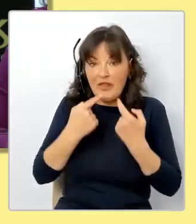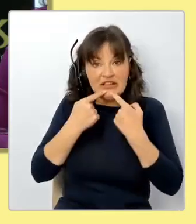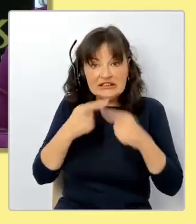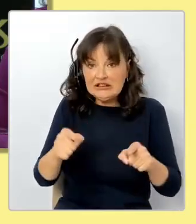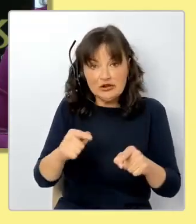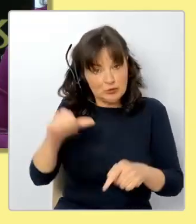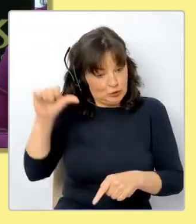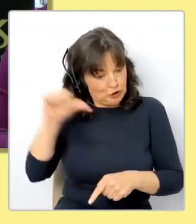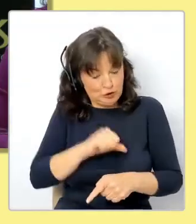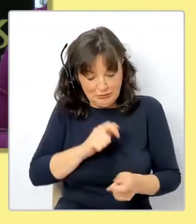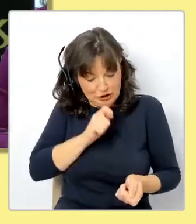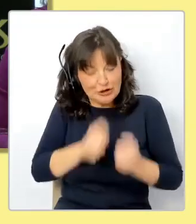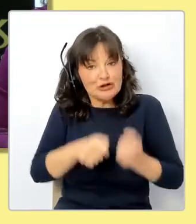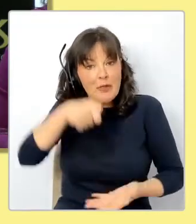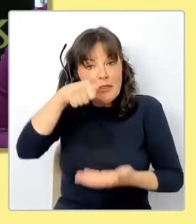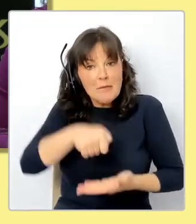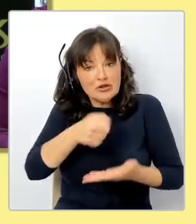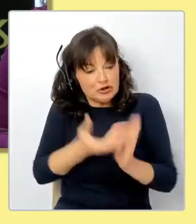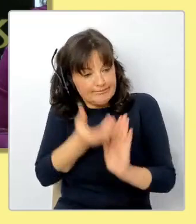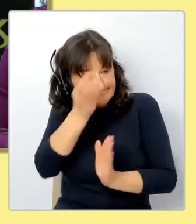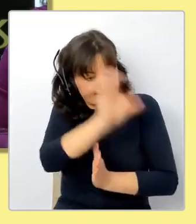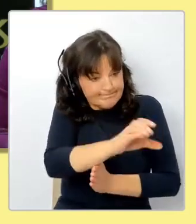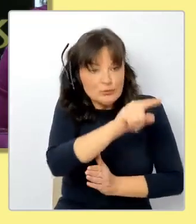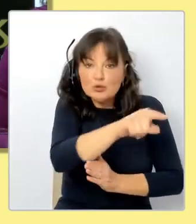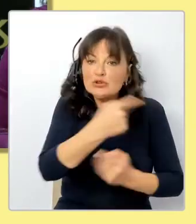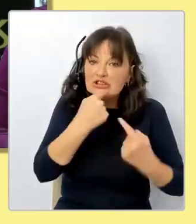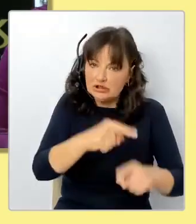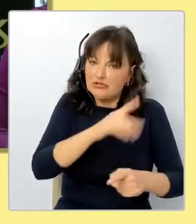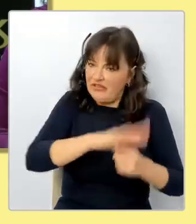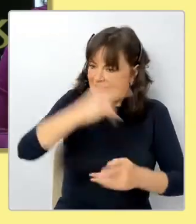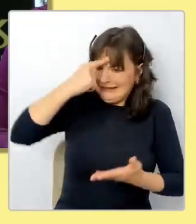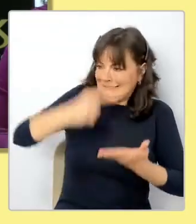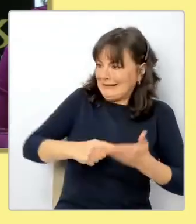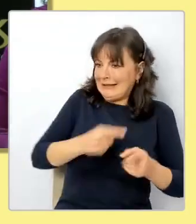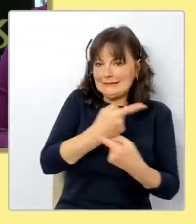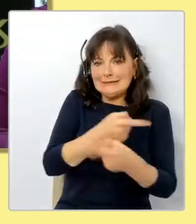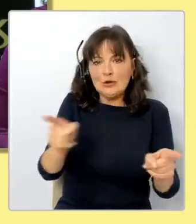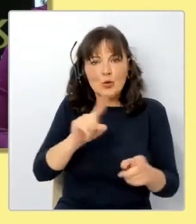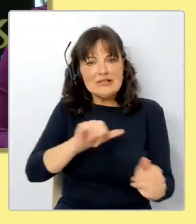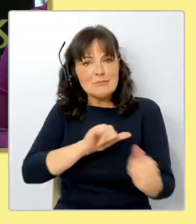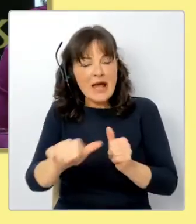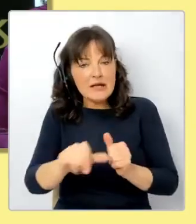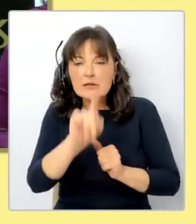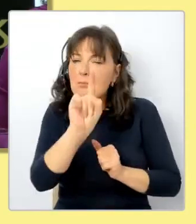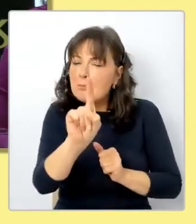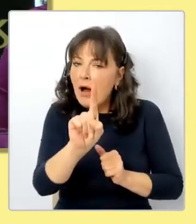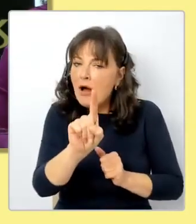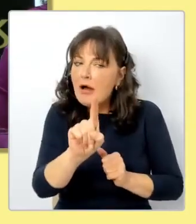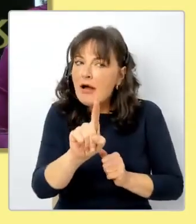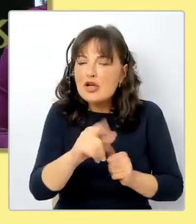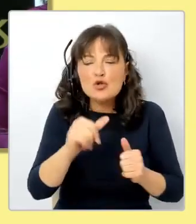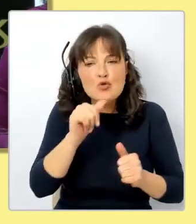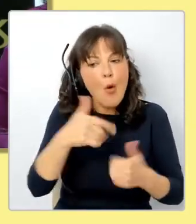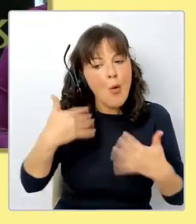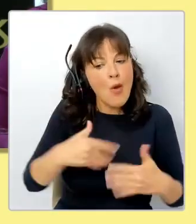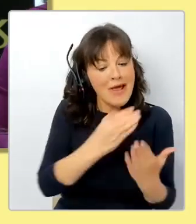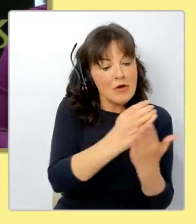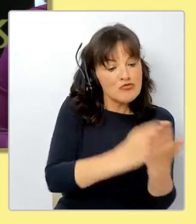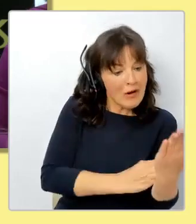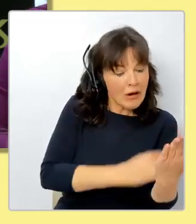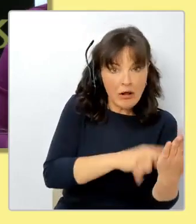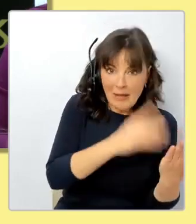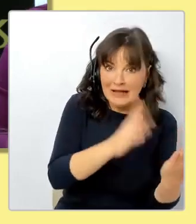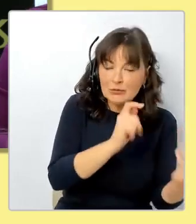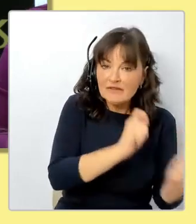be in order so that they can spend it flexibly. We need to make sure that funding, not just the curriculum, but the funding that we give to our teachers, to our